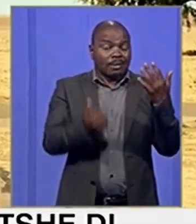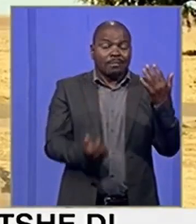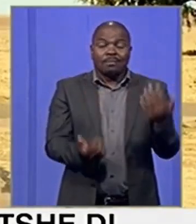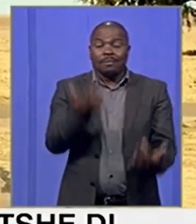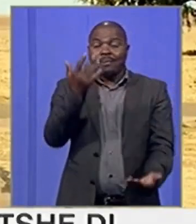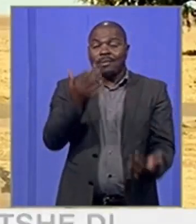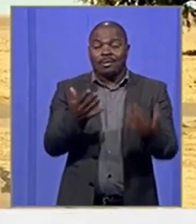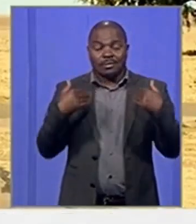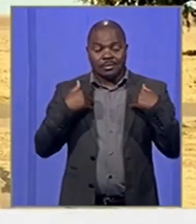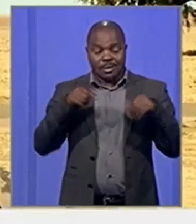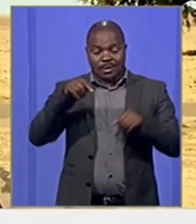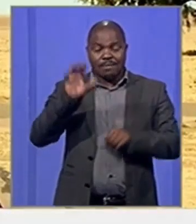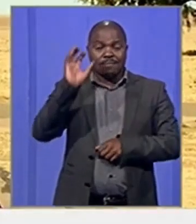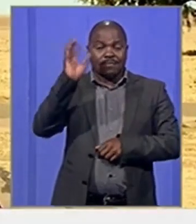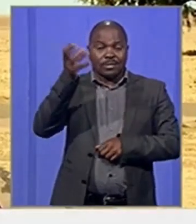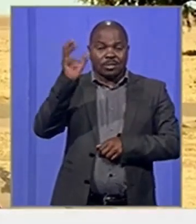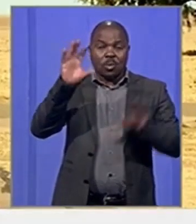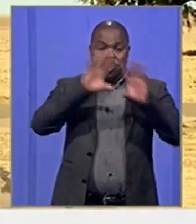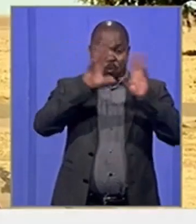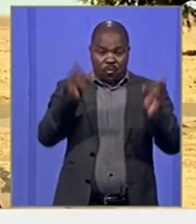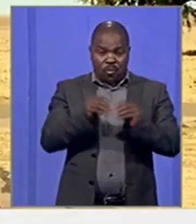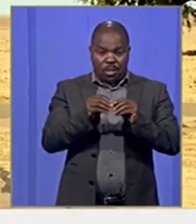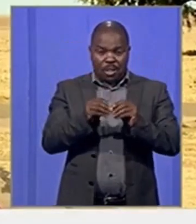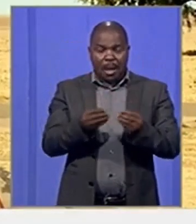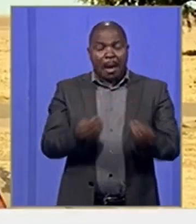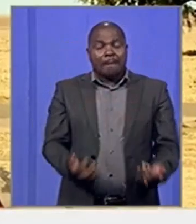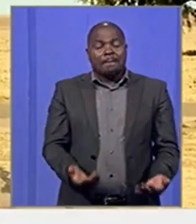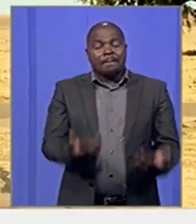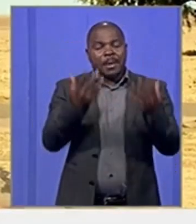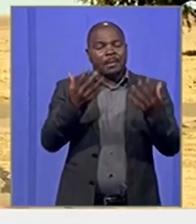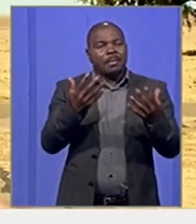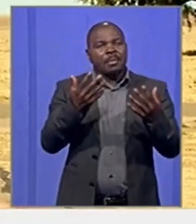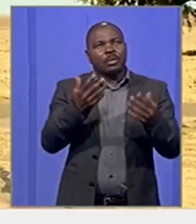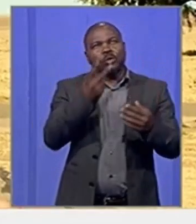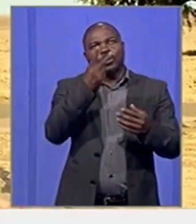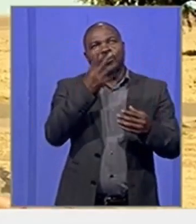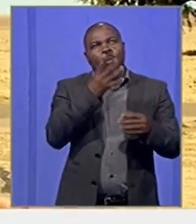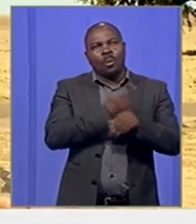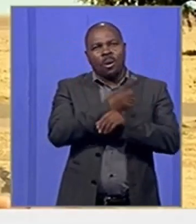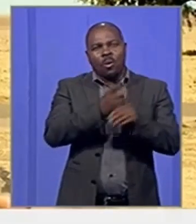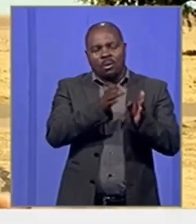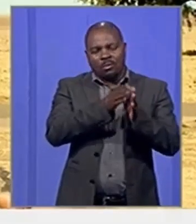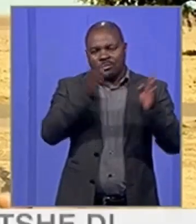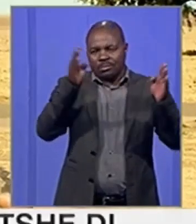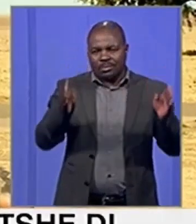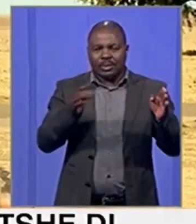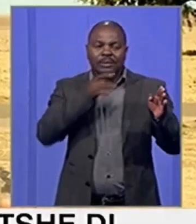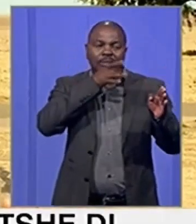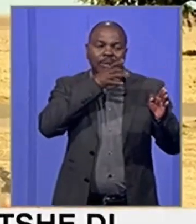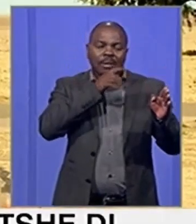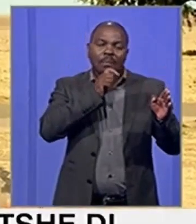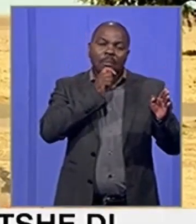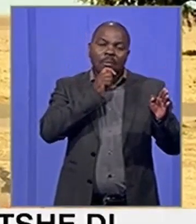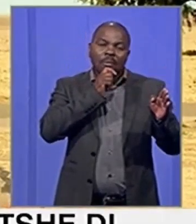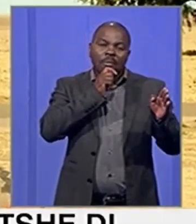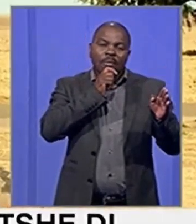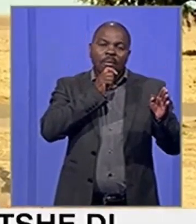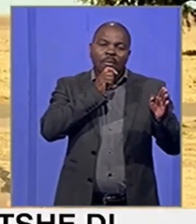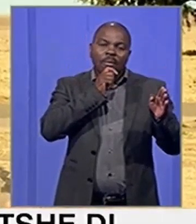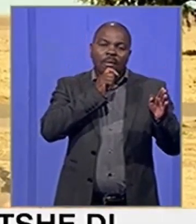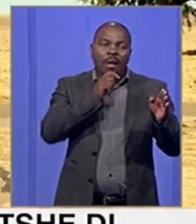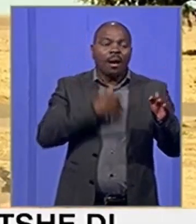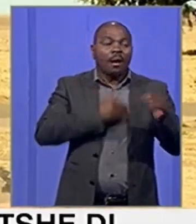State overall and burned in a 24-hour period. On Saturday morning, after the cold